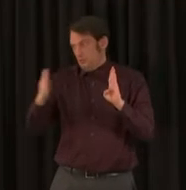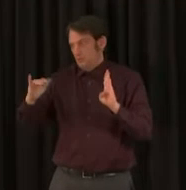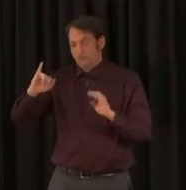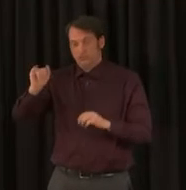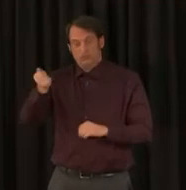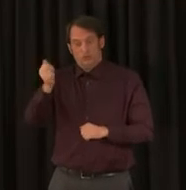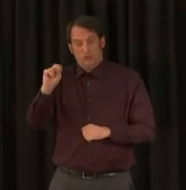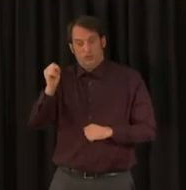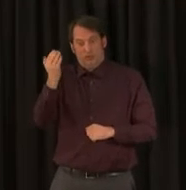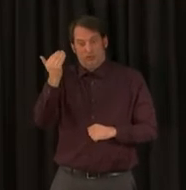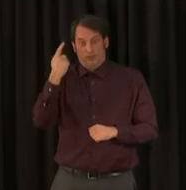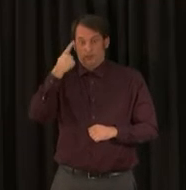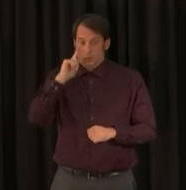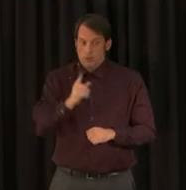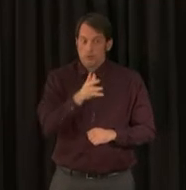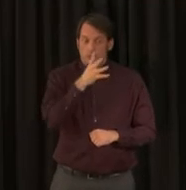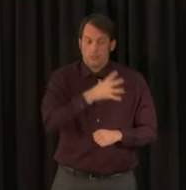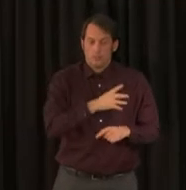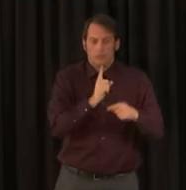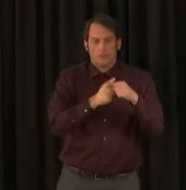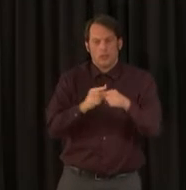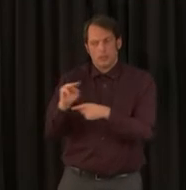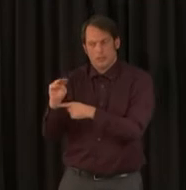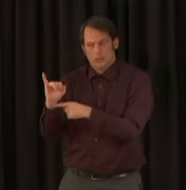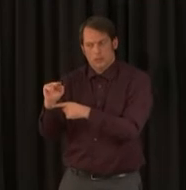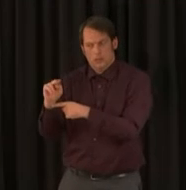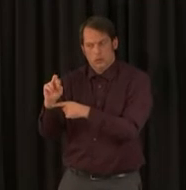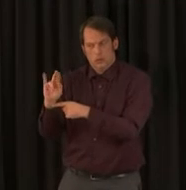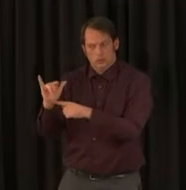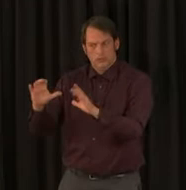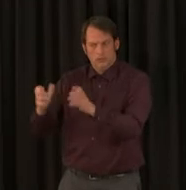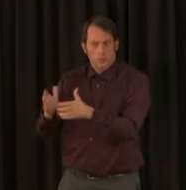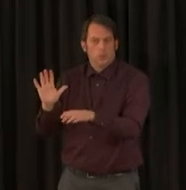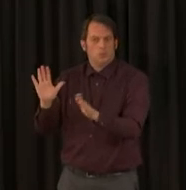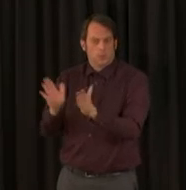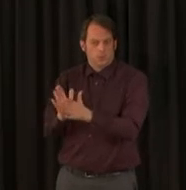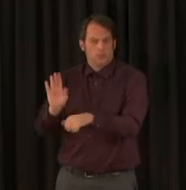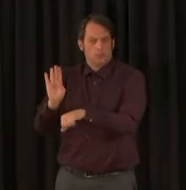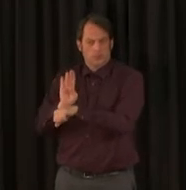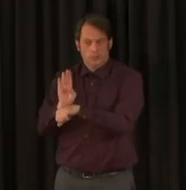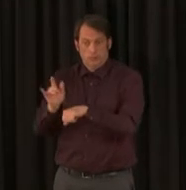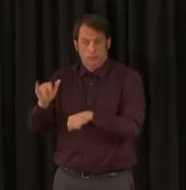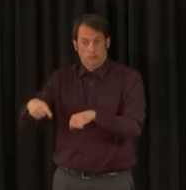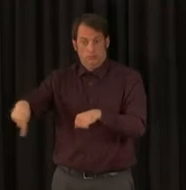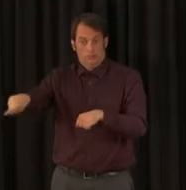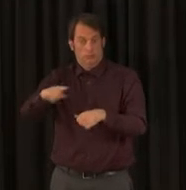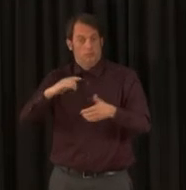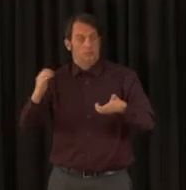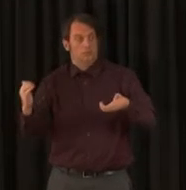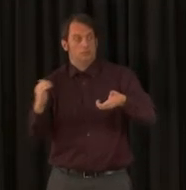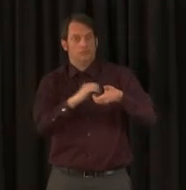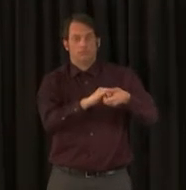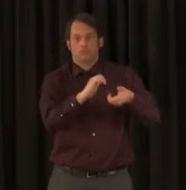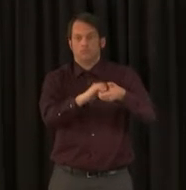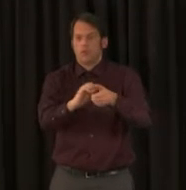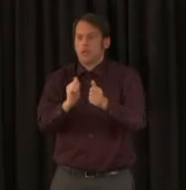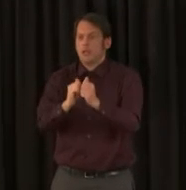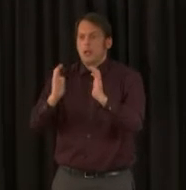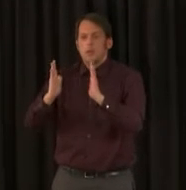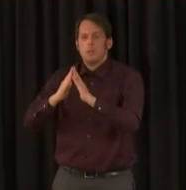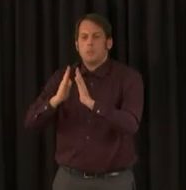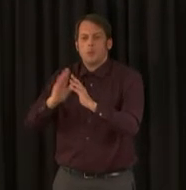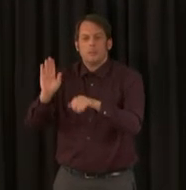for women and minority-owned businesses through CDFIs and community banks, those portals were open